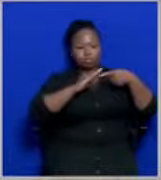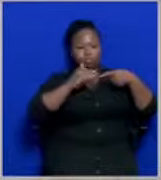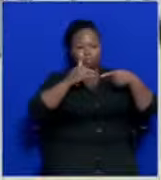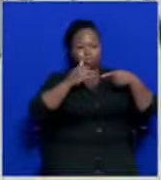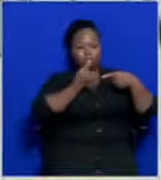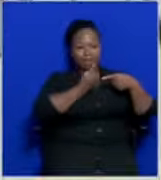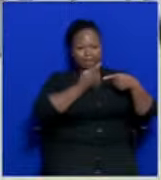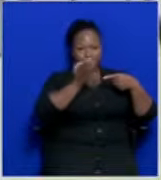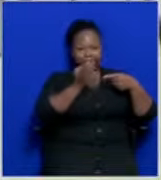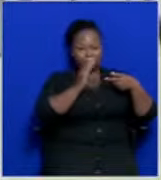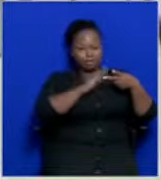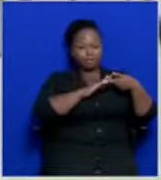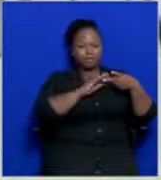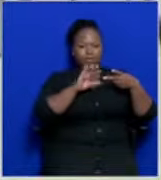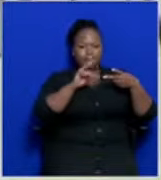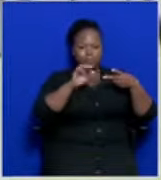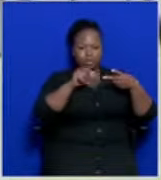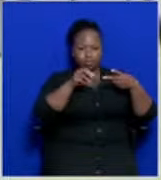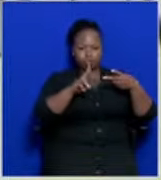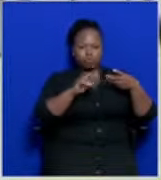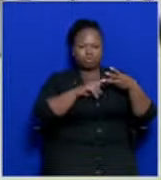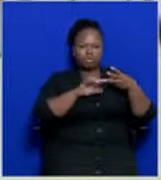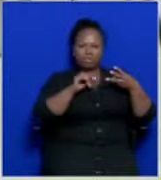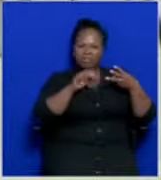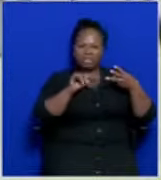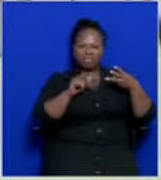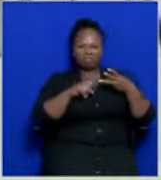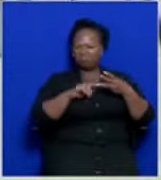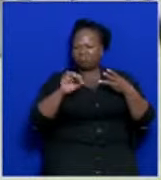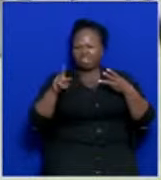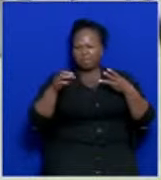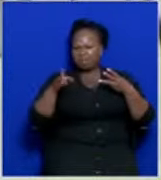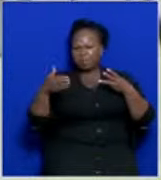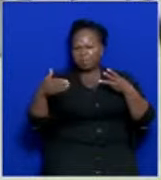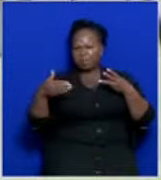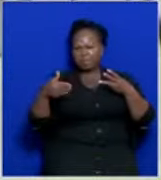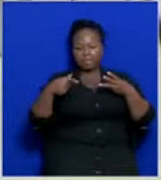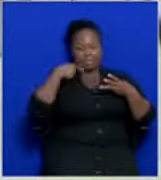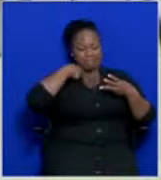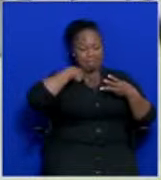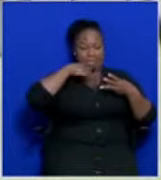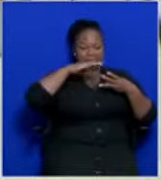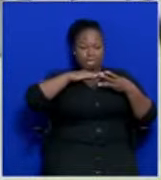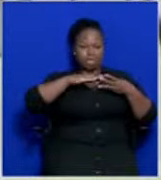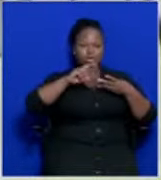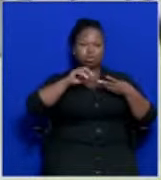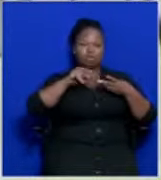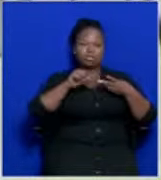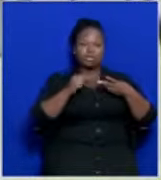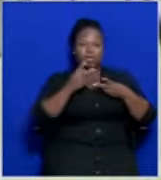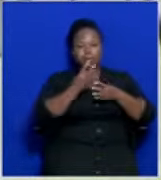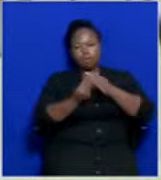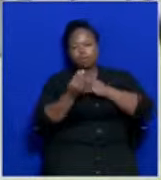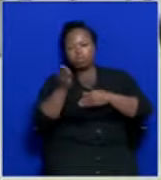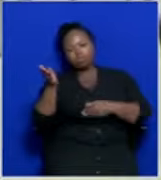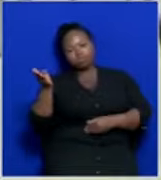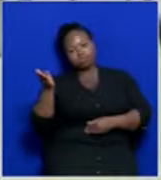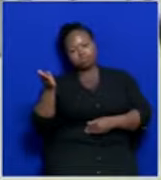Tamini. Dlamini didn't attend it. It was myself and Nomsa, Who and attended then that? with the other